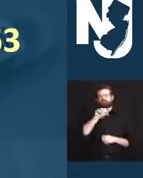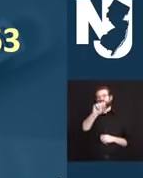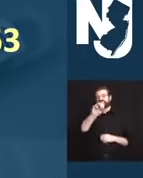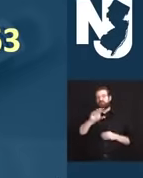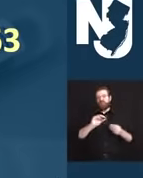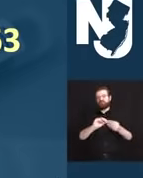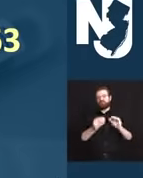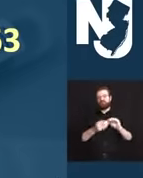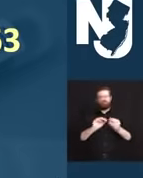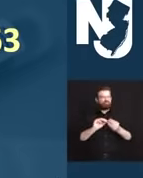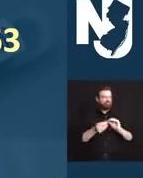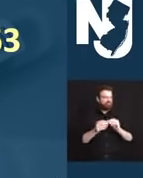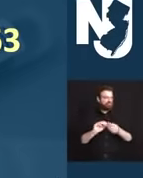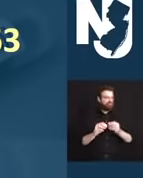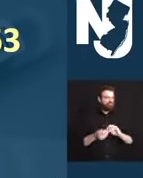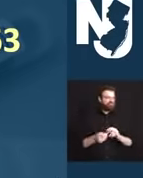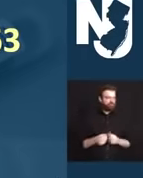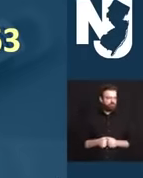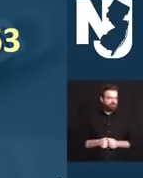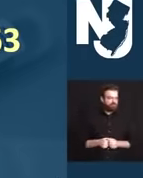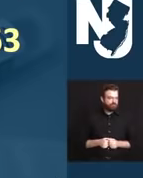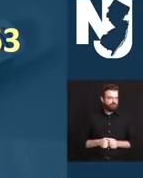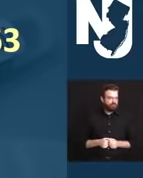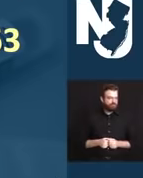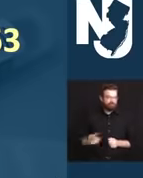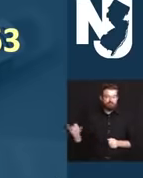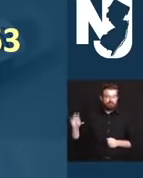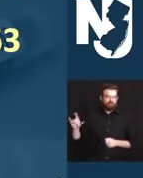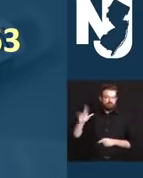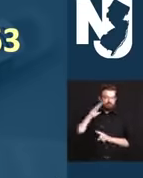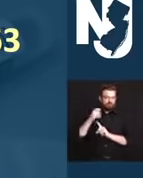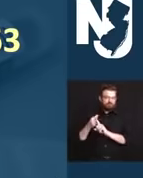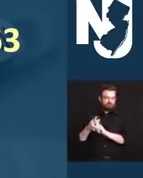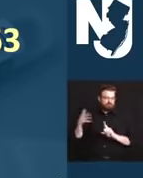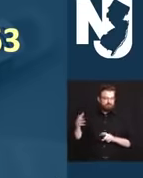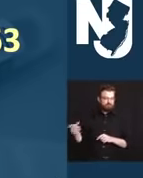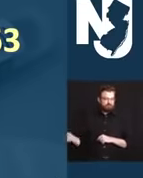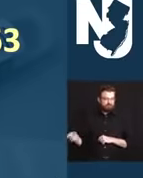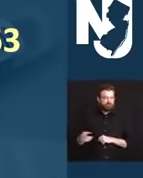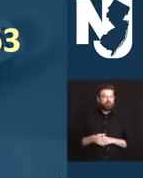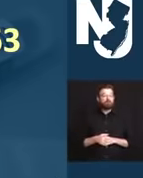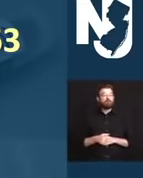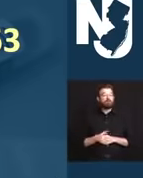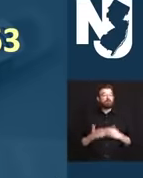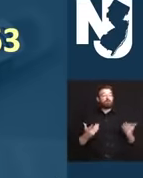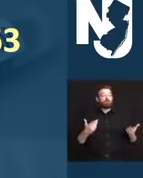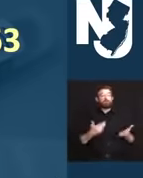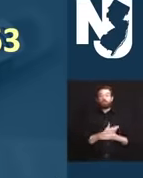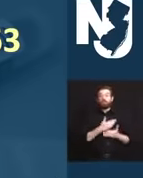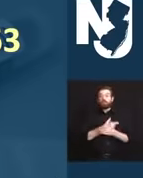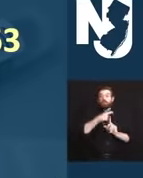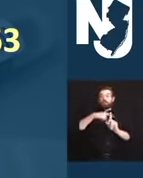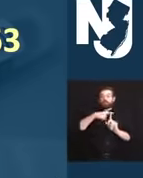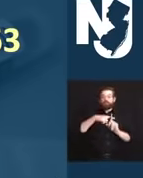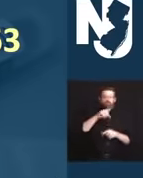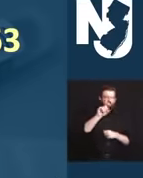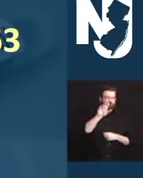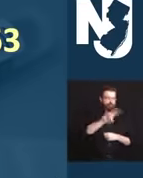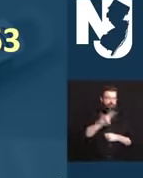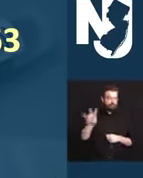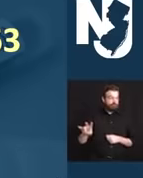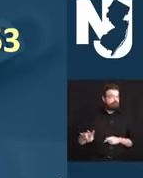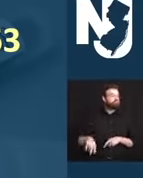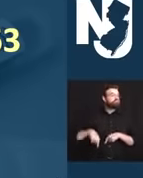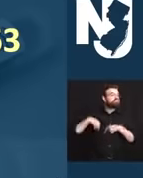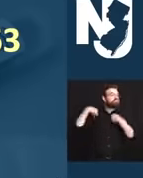in our data, I think you and I believe today, right? An additional 177 positives, cumulative number of